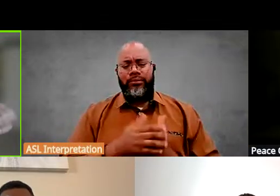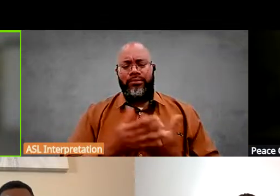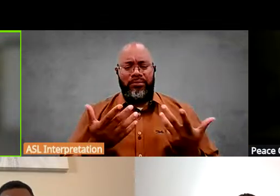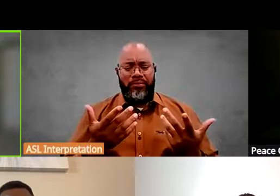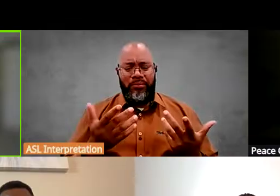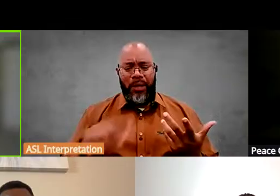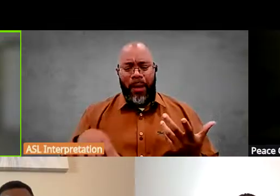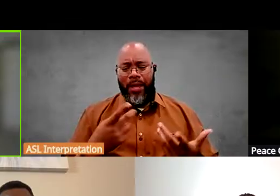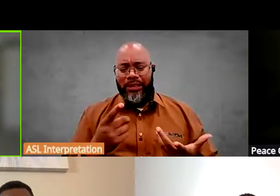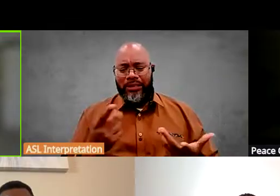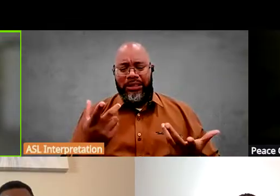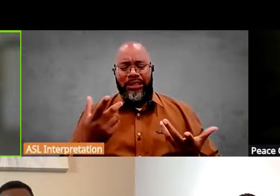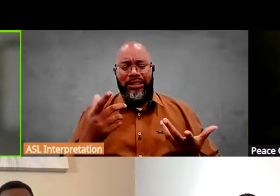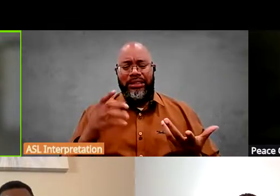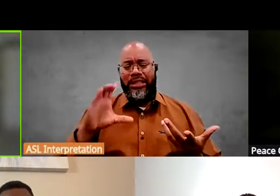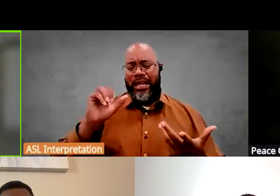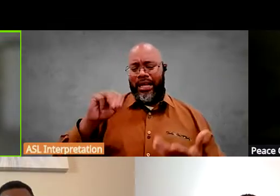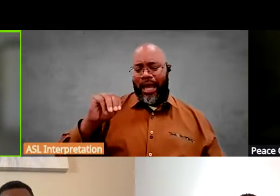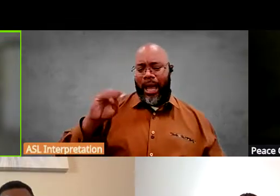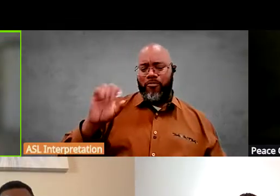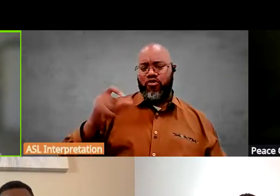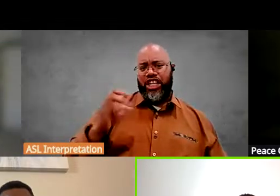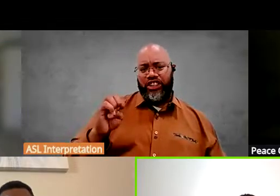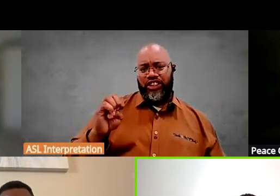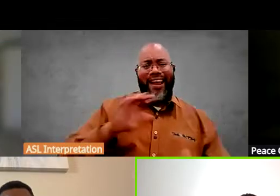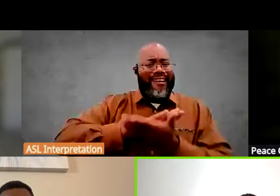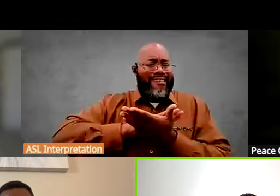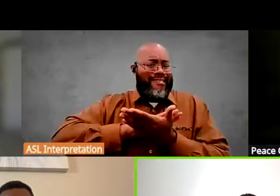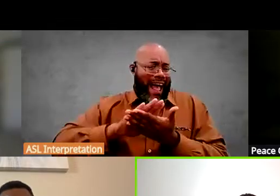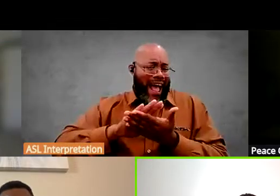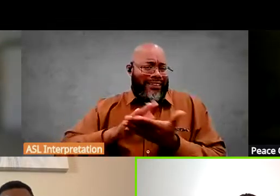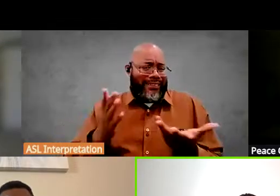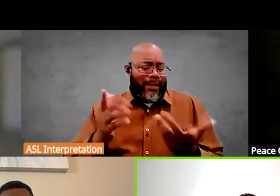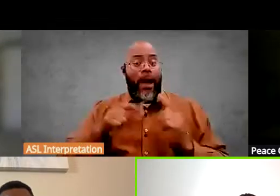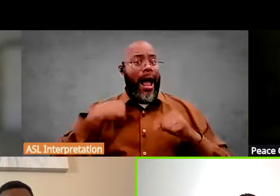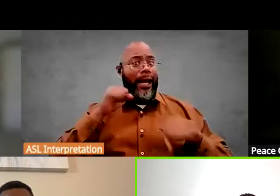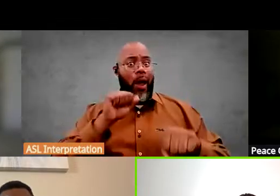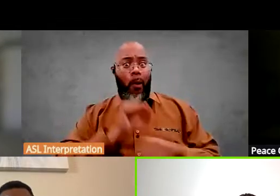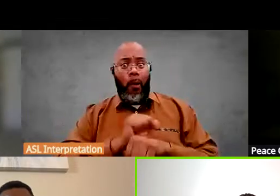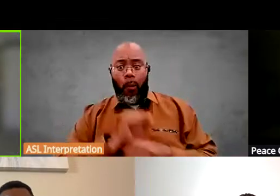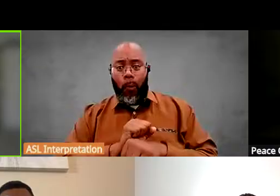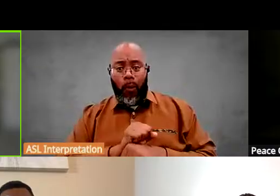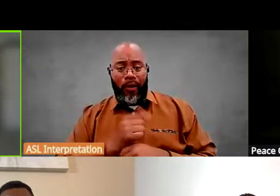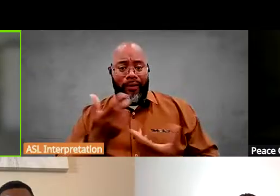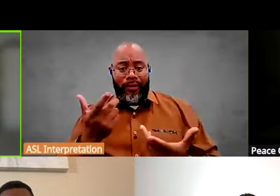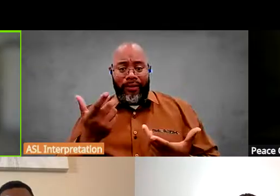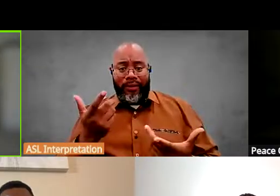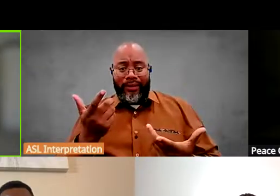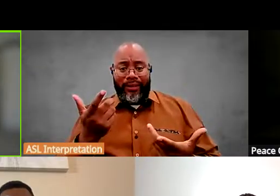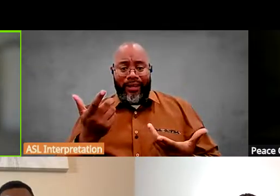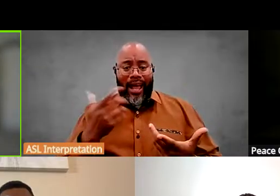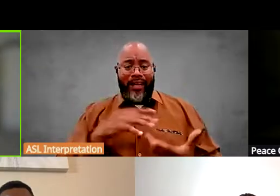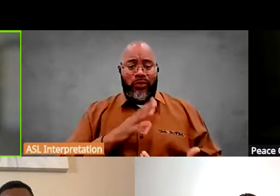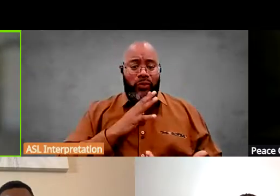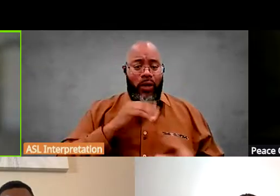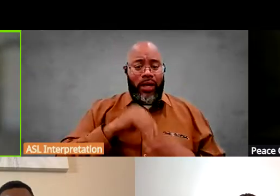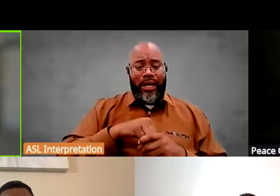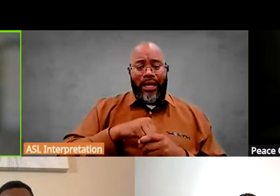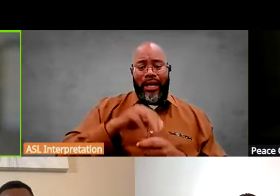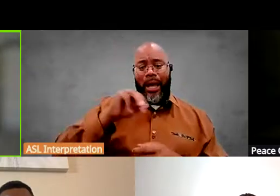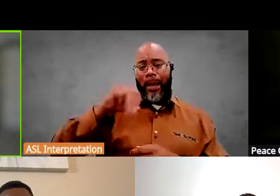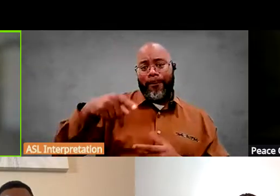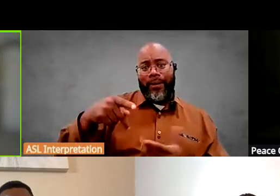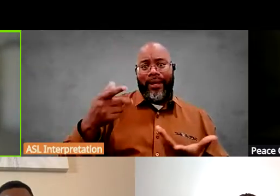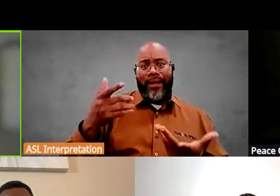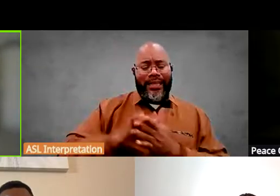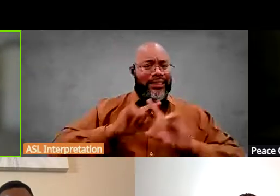PhD Cambridge, nice touch. However, I can walk in and talk to an MP. That's different. So it's like for me, is that